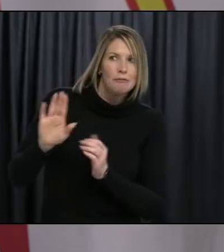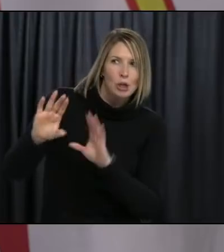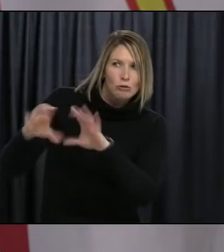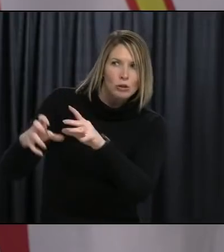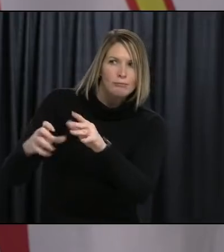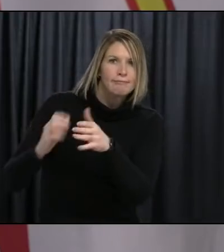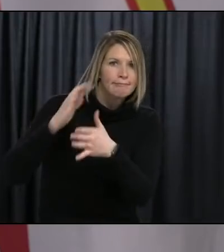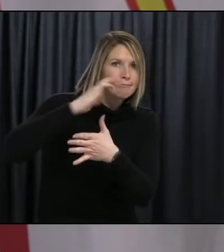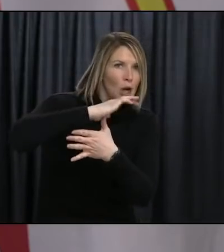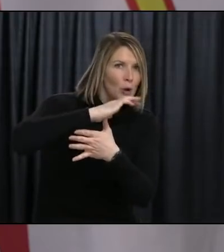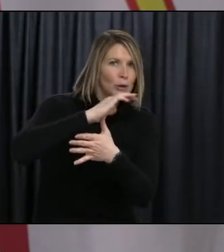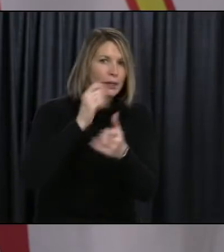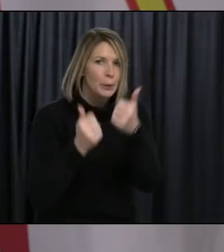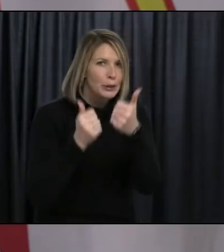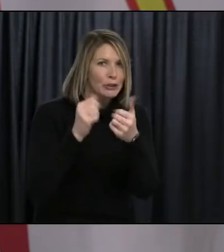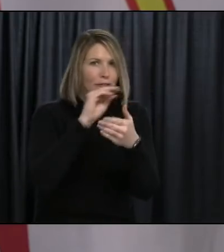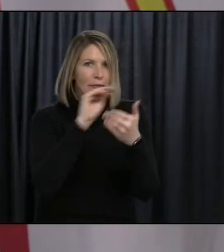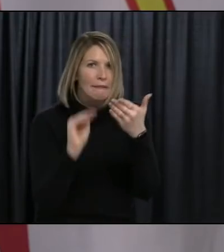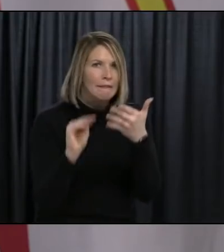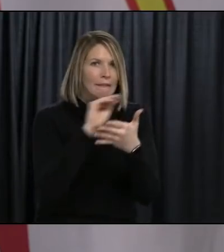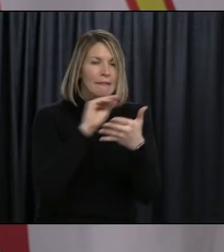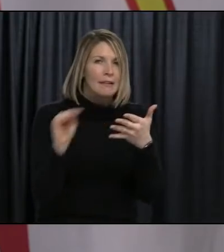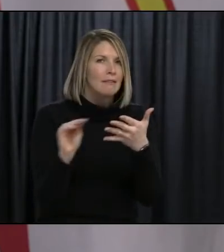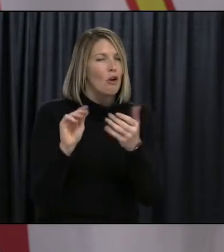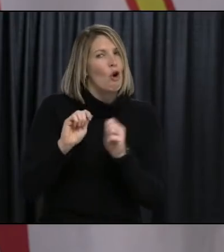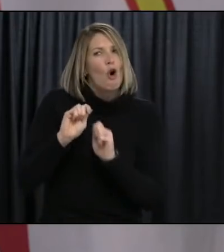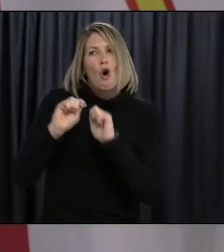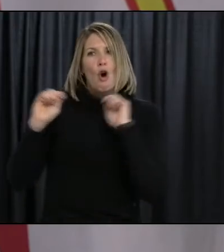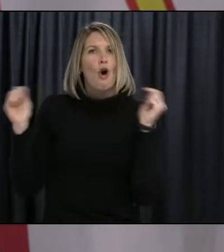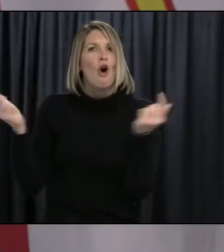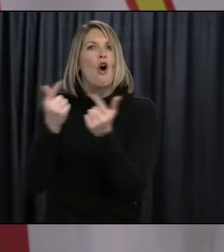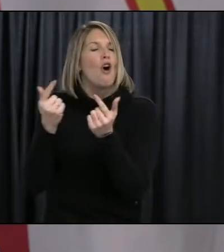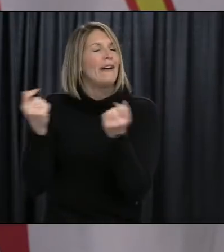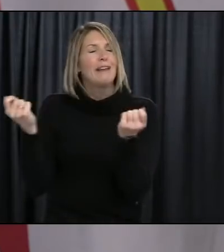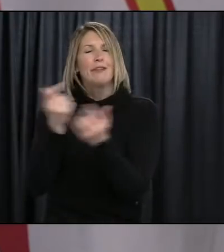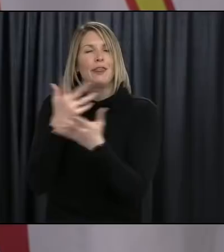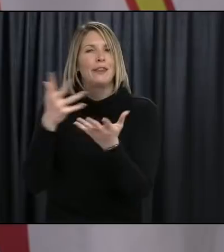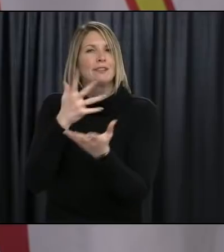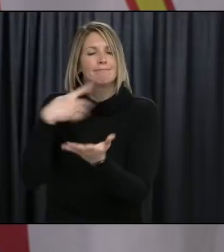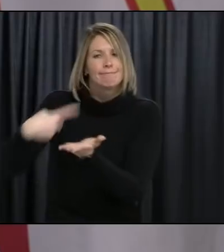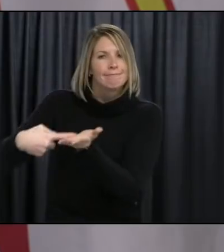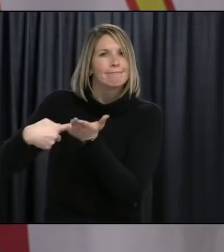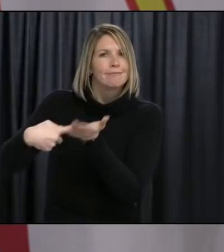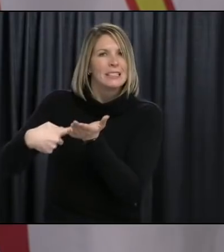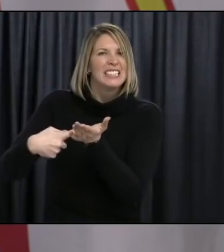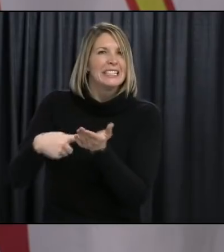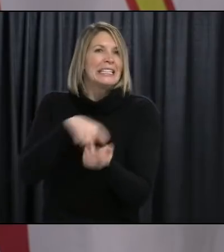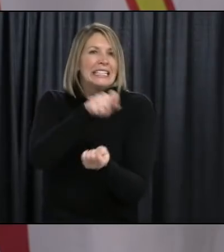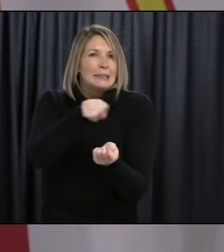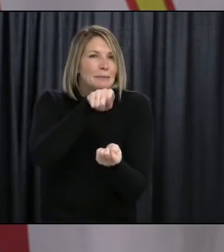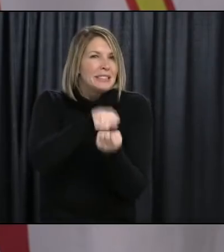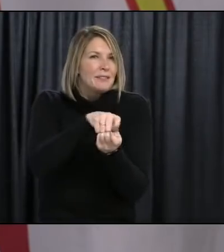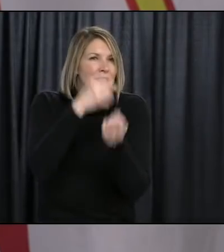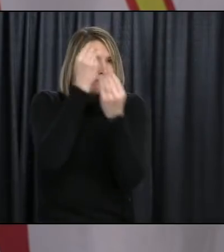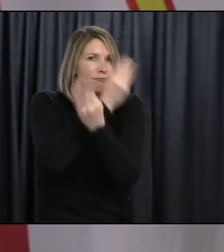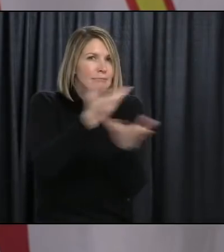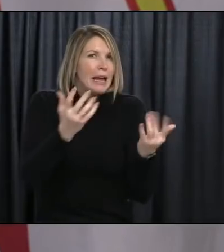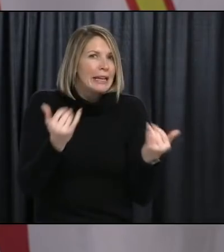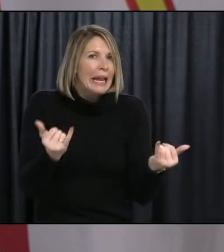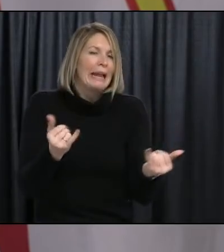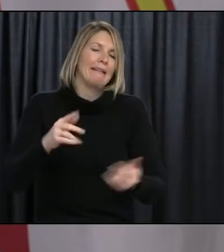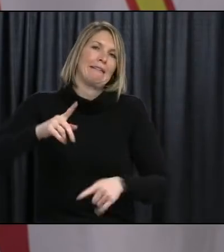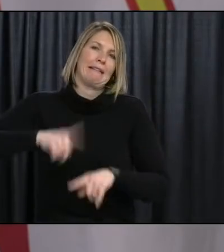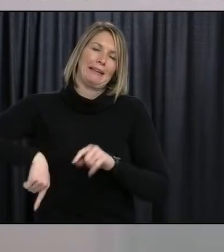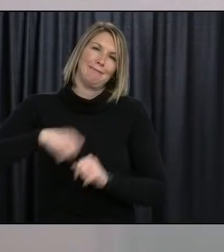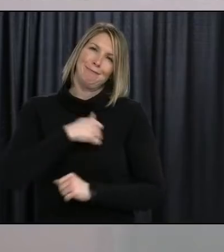being considered. And, but again, I, can't speak prematurely about that.